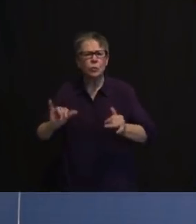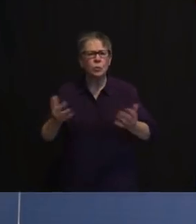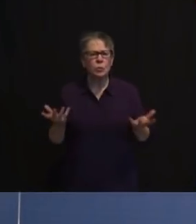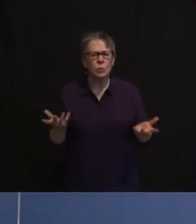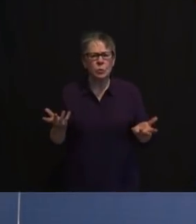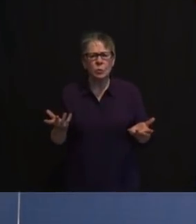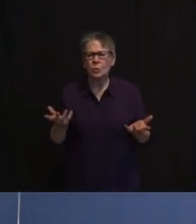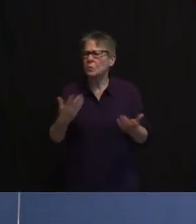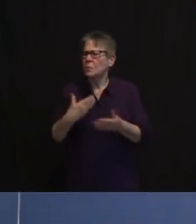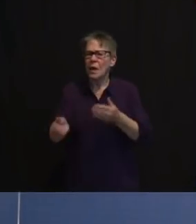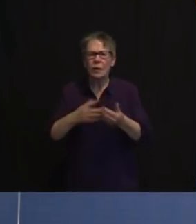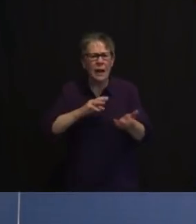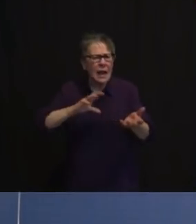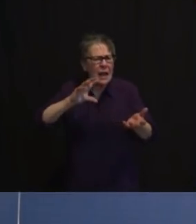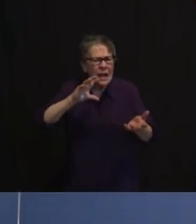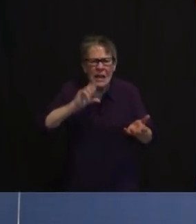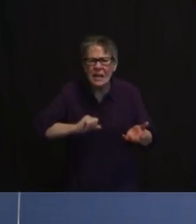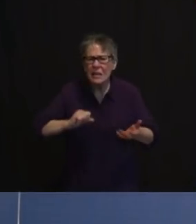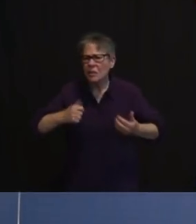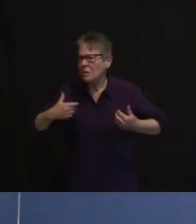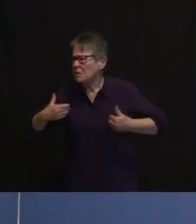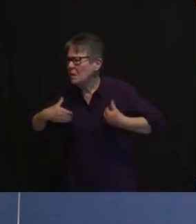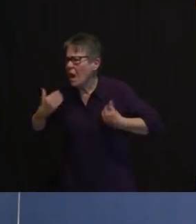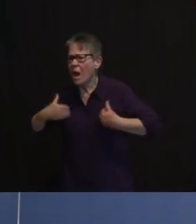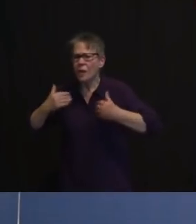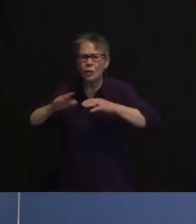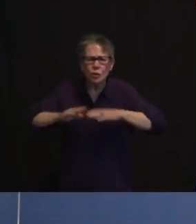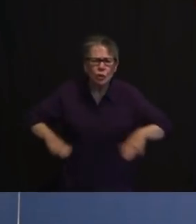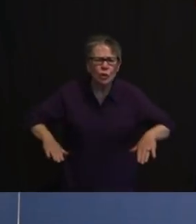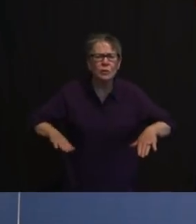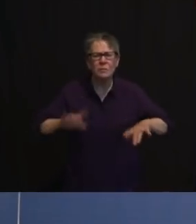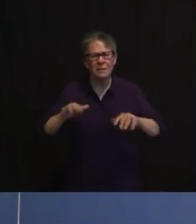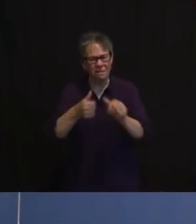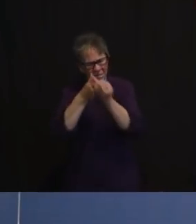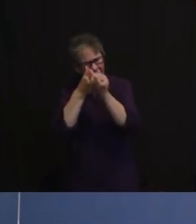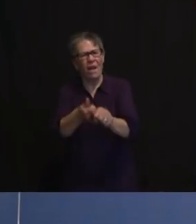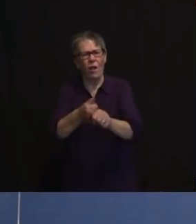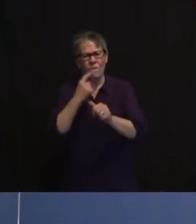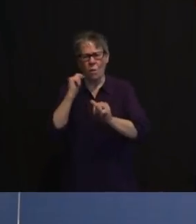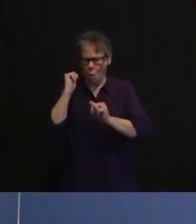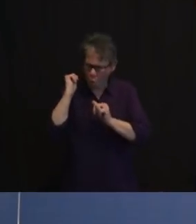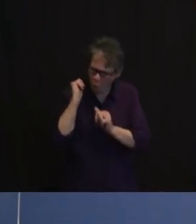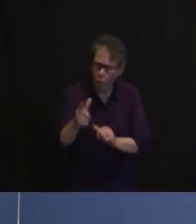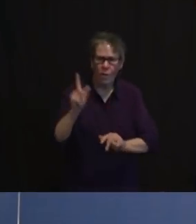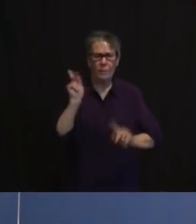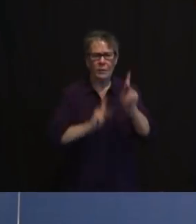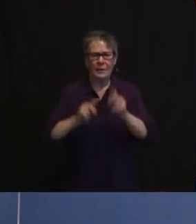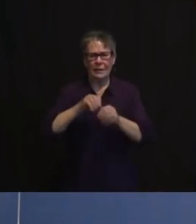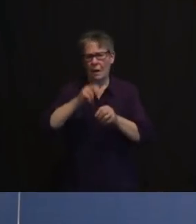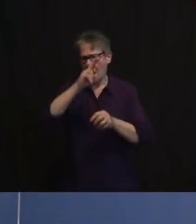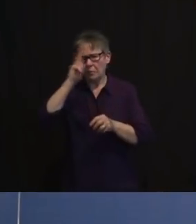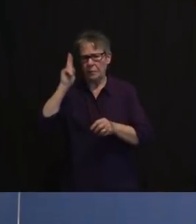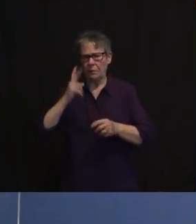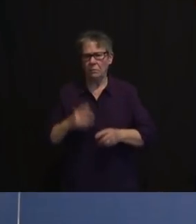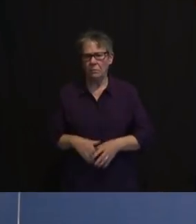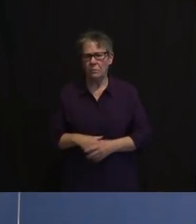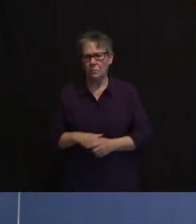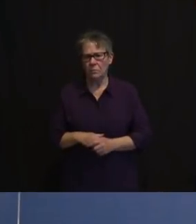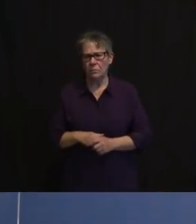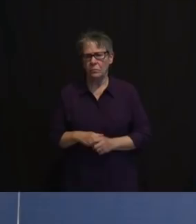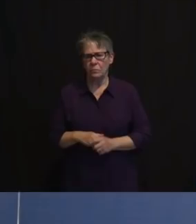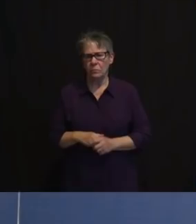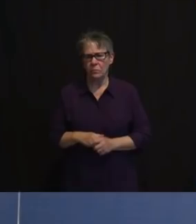framework ensures that all patients receive individualized assessments by clinicians based on the